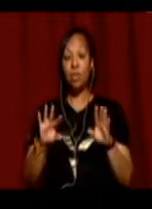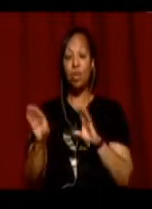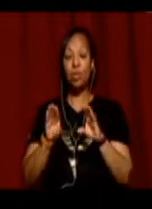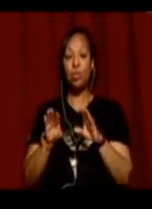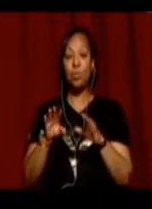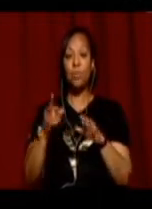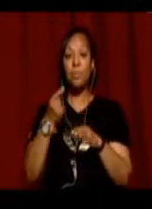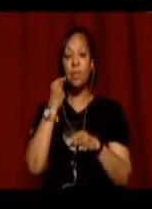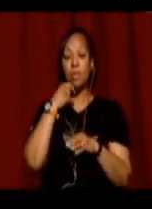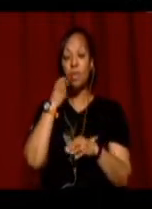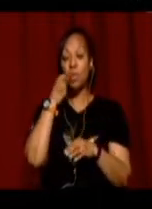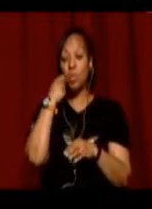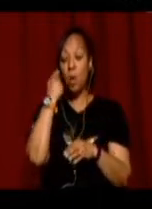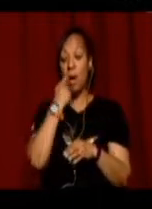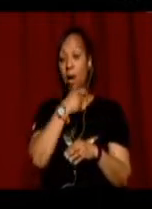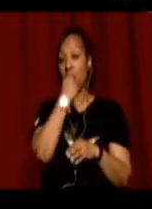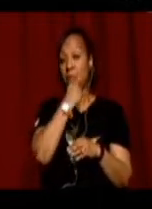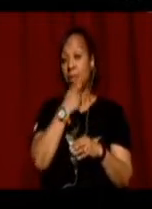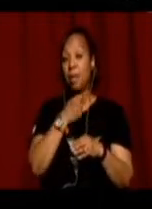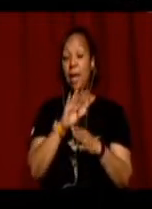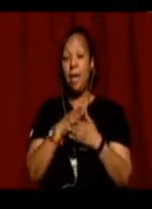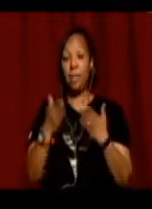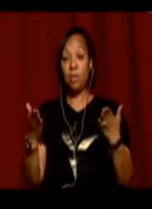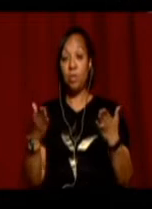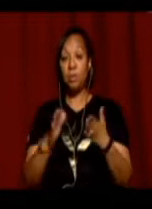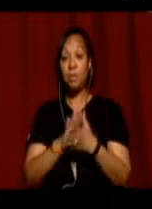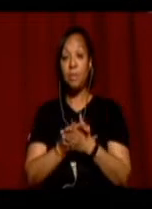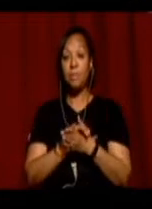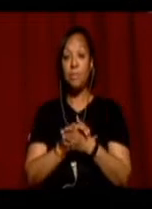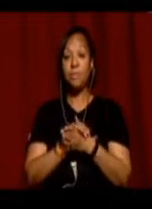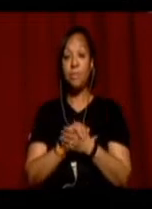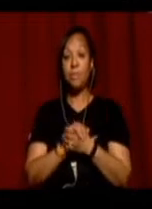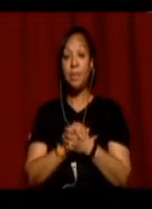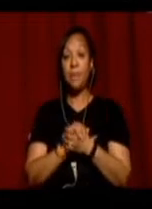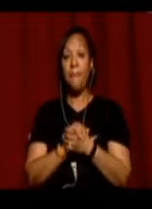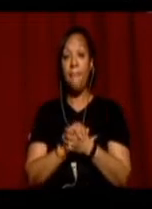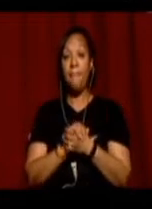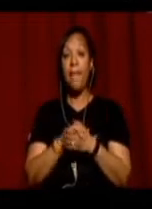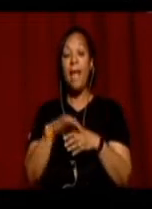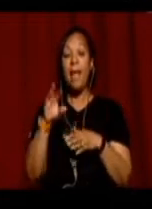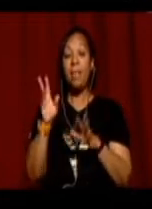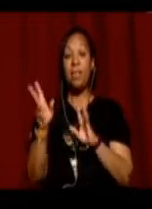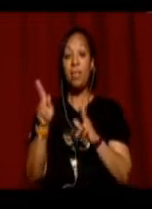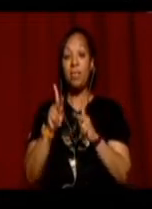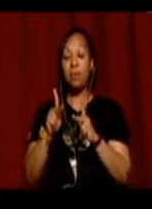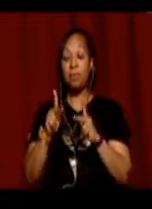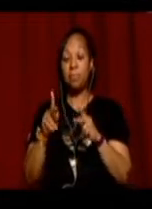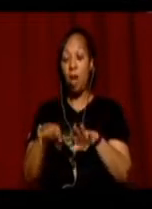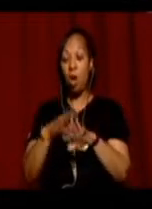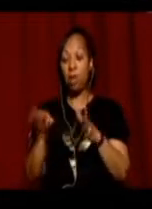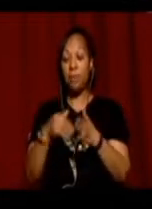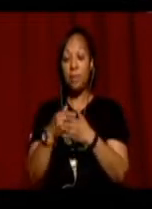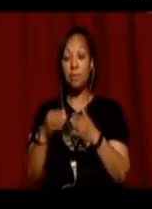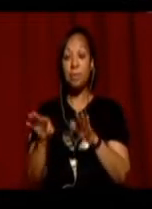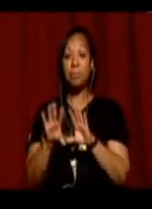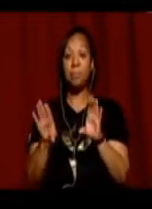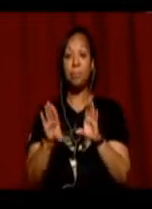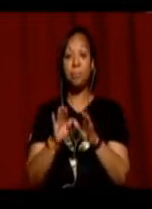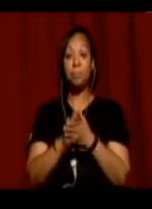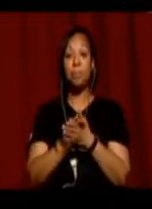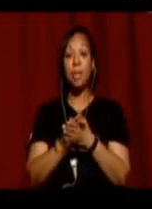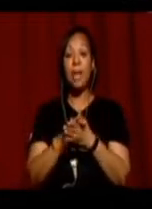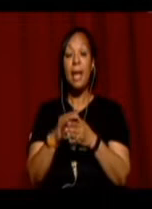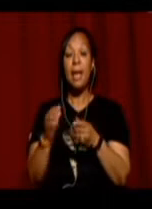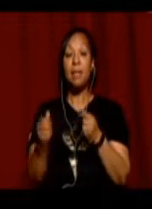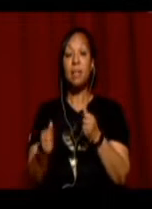which are the swabs and the tubes that have the reagent, the chemical in it, and the packaging materials, et cetera. And most